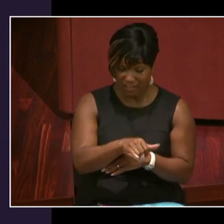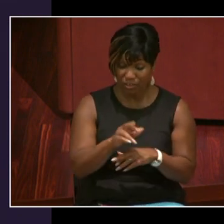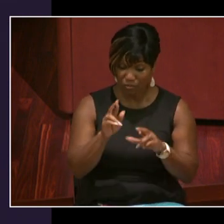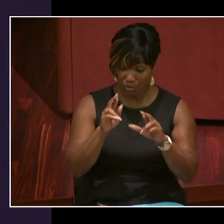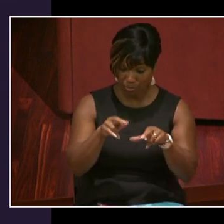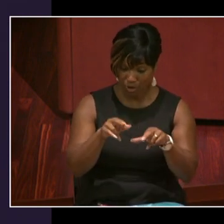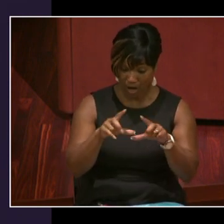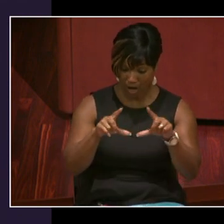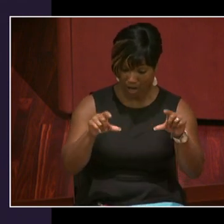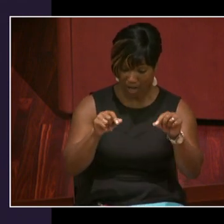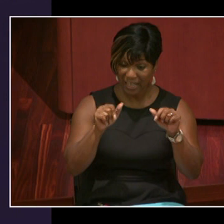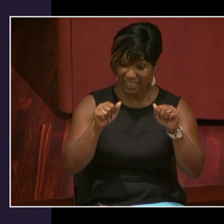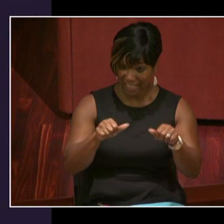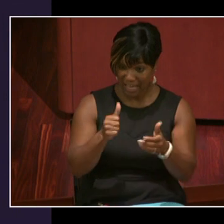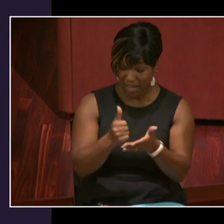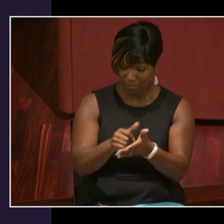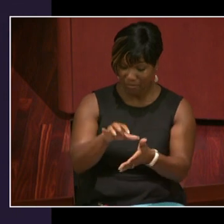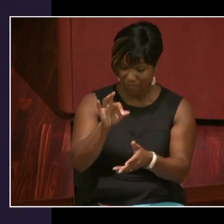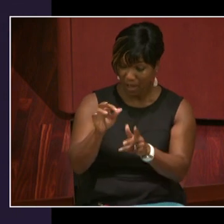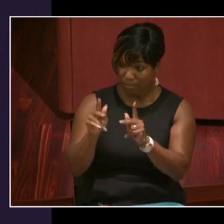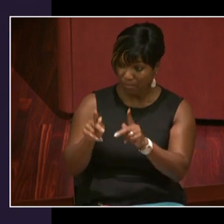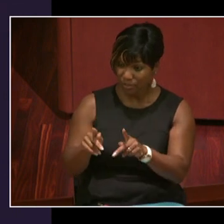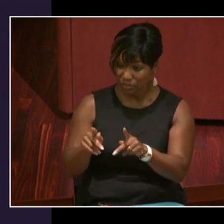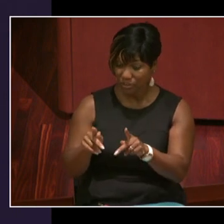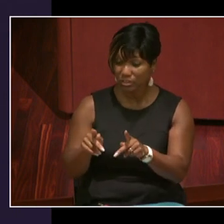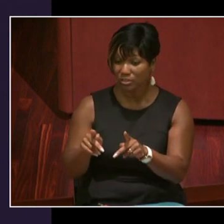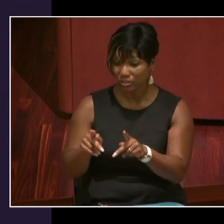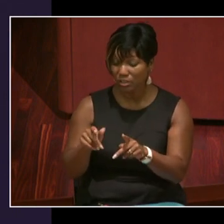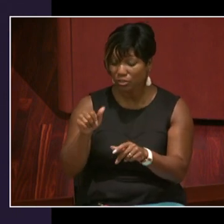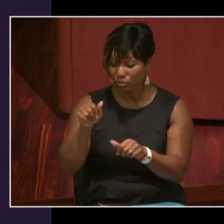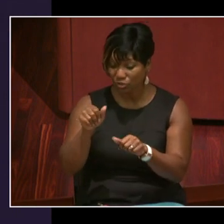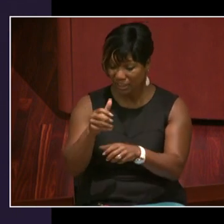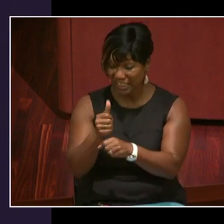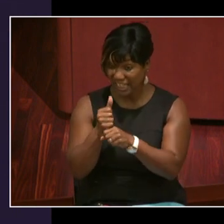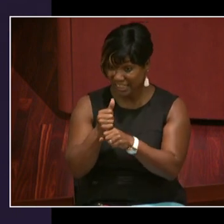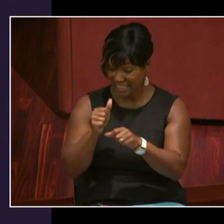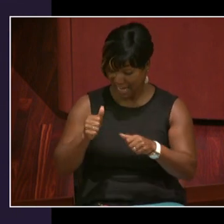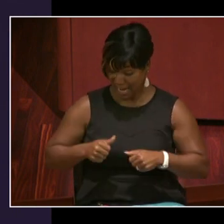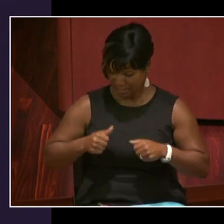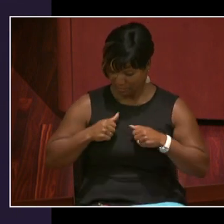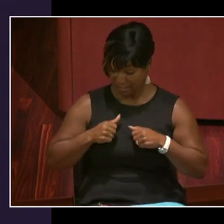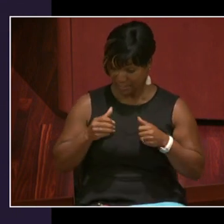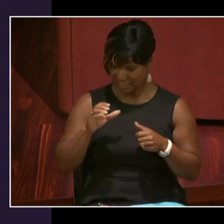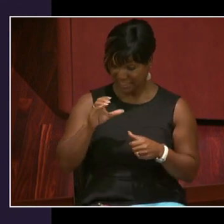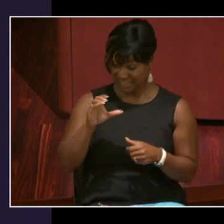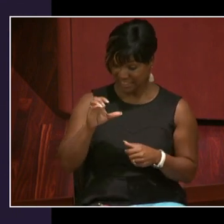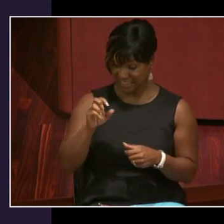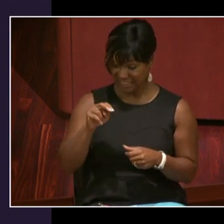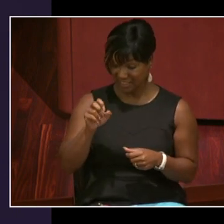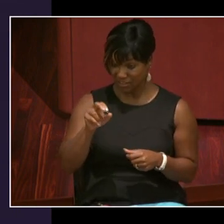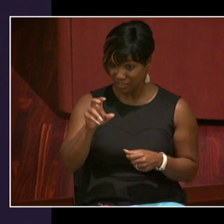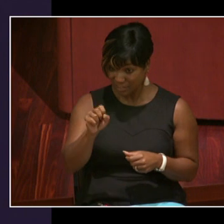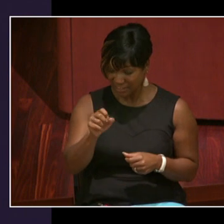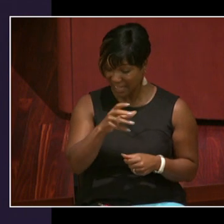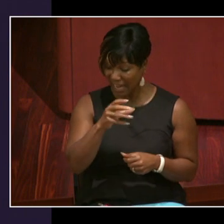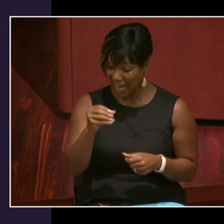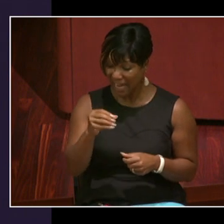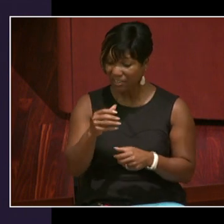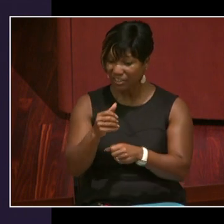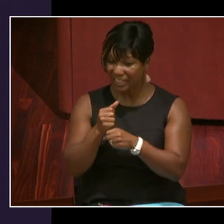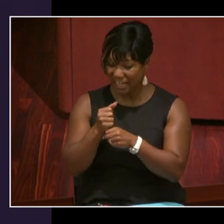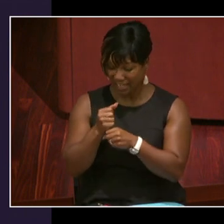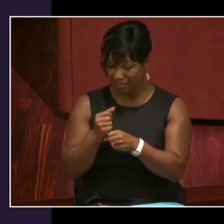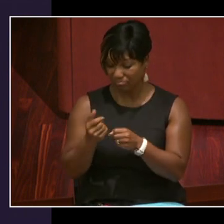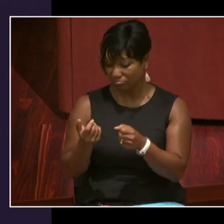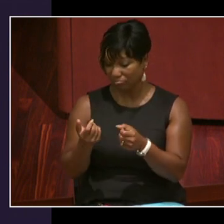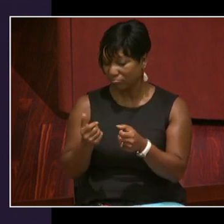those gaps. Not only are you gaining their addresses in census years, but you're gaining non-census year addresses. So let's say